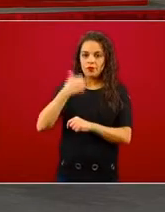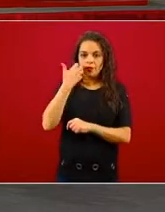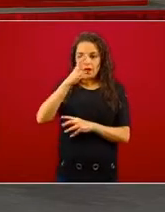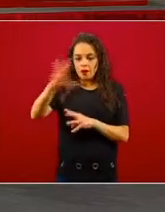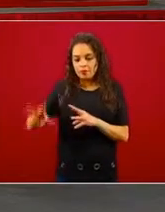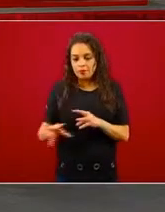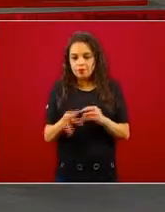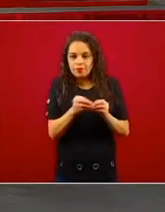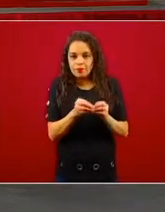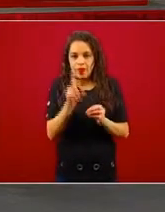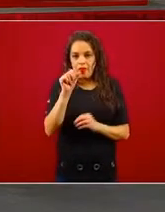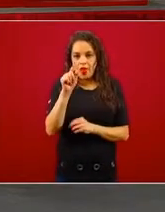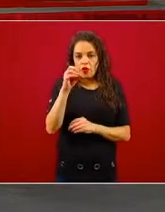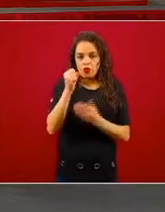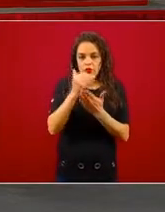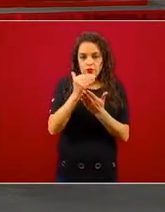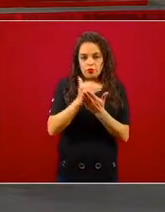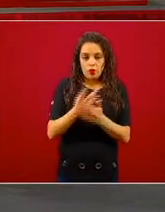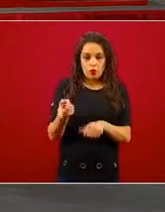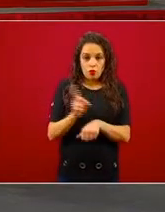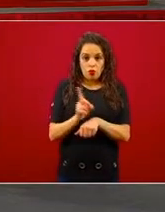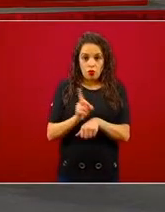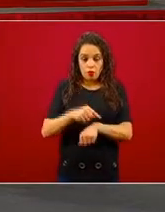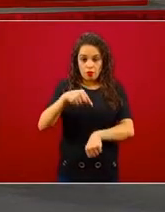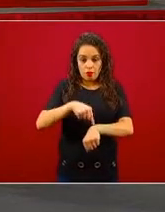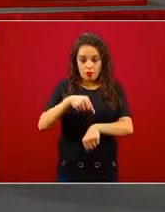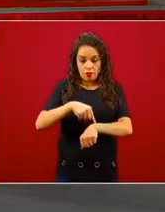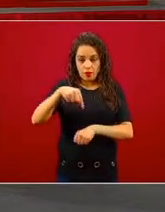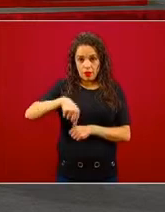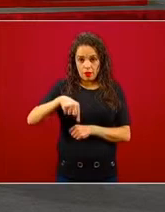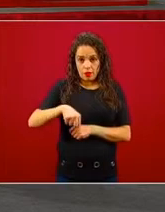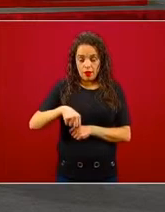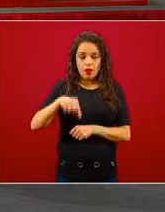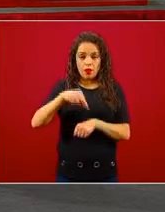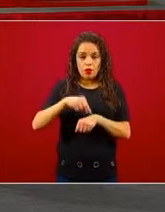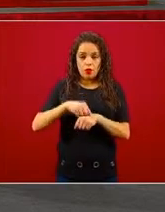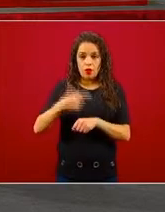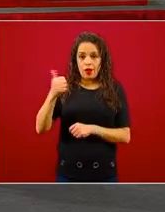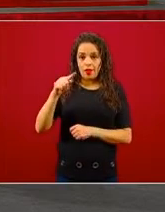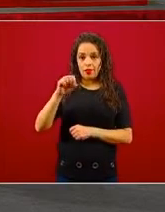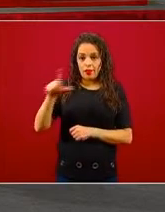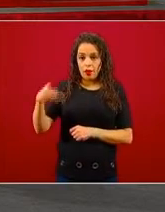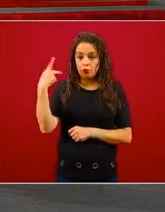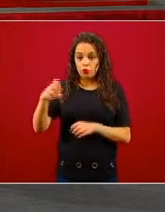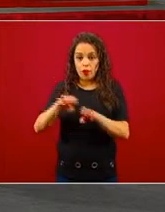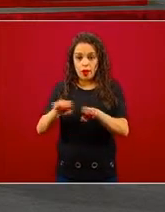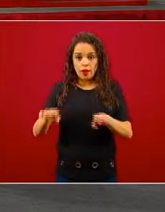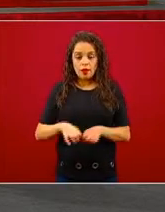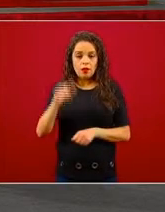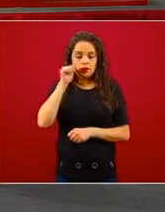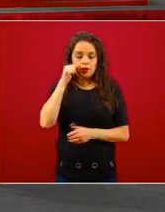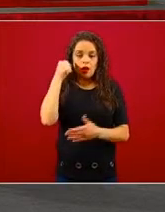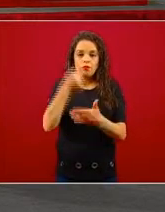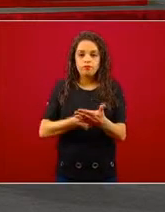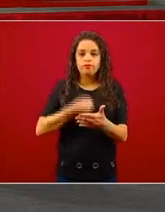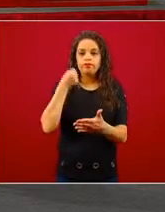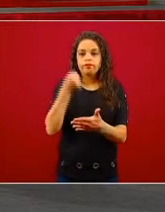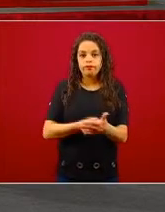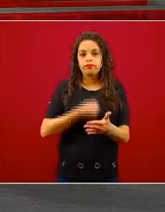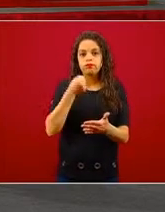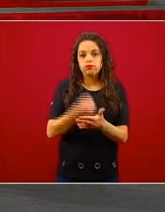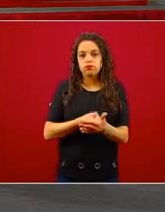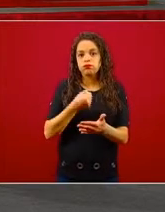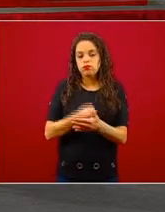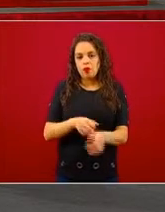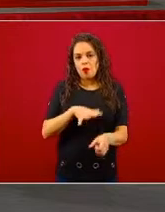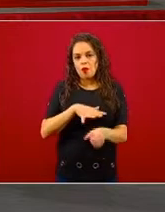So I'm going to show a presentation with a few additional figures and information. Dr. Lopez-Gautel